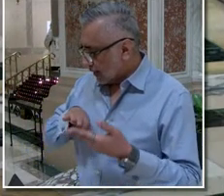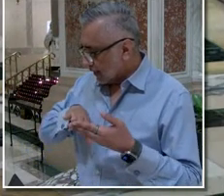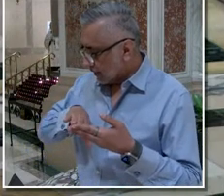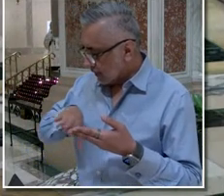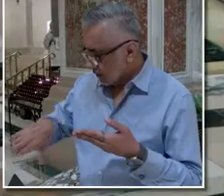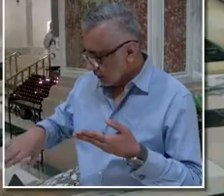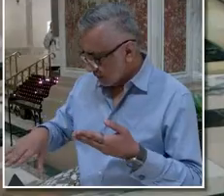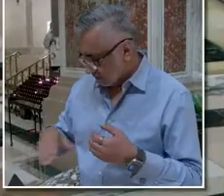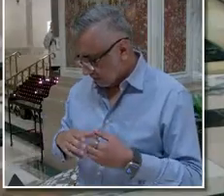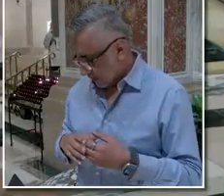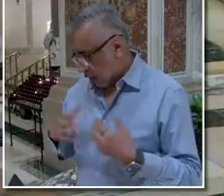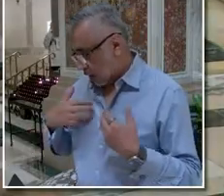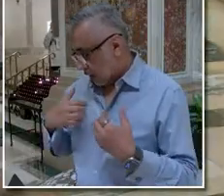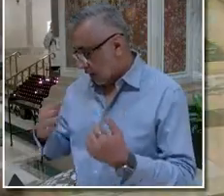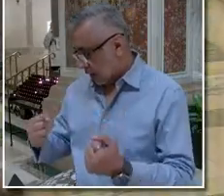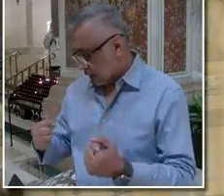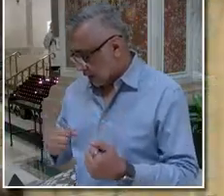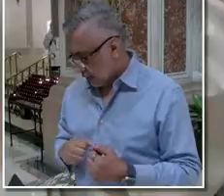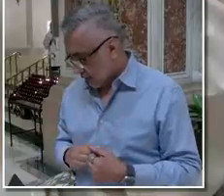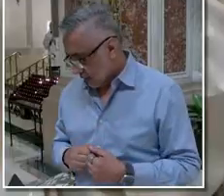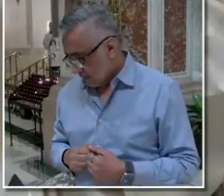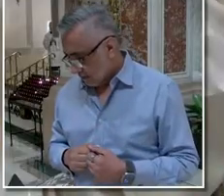sanación.